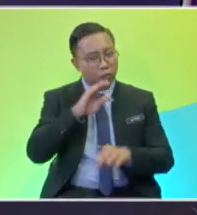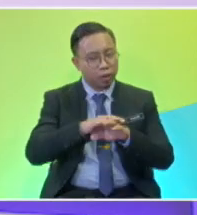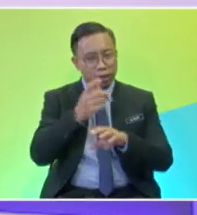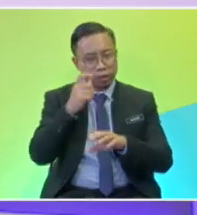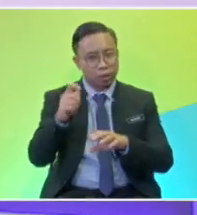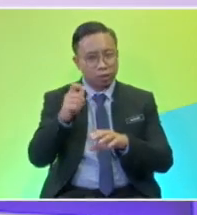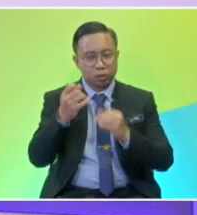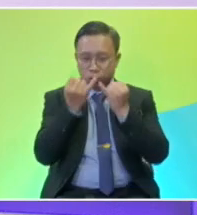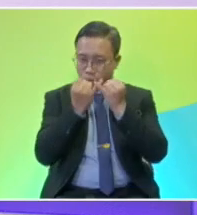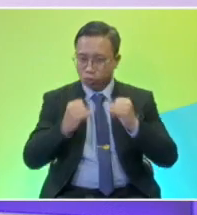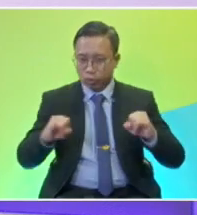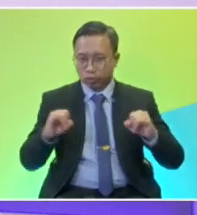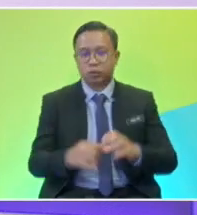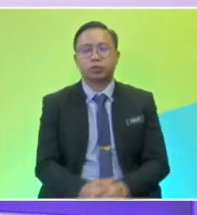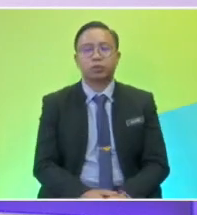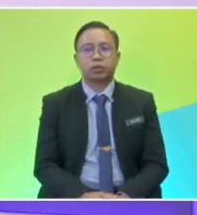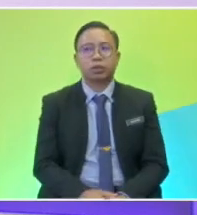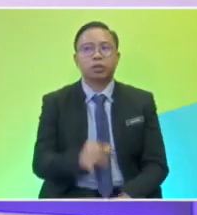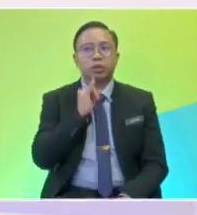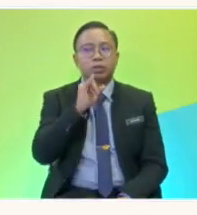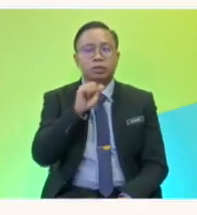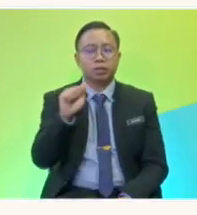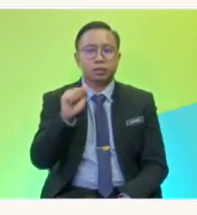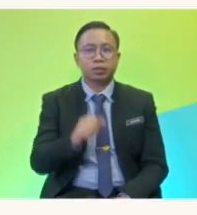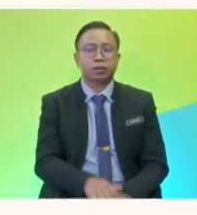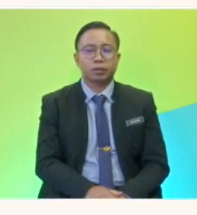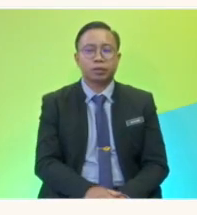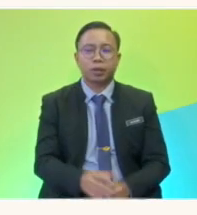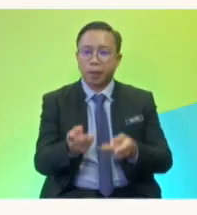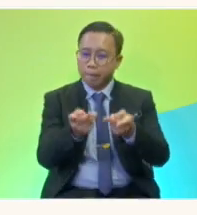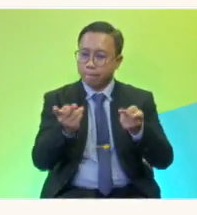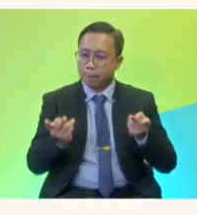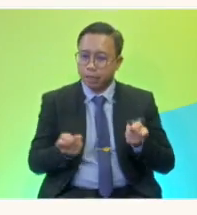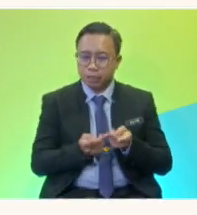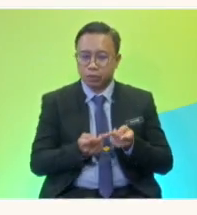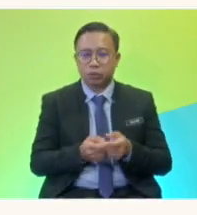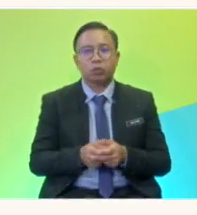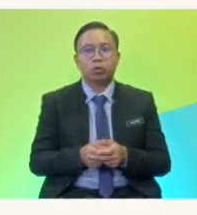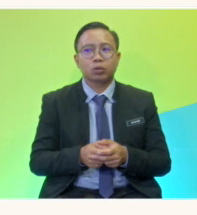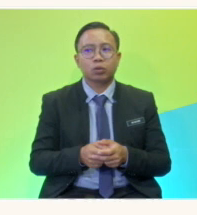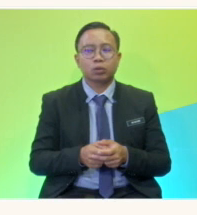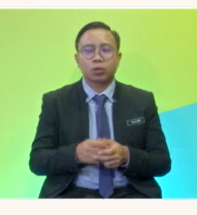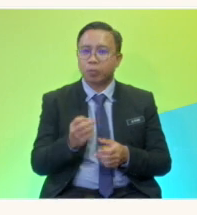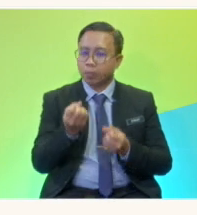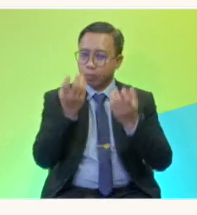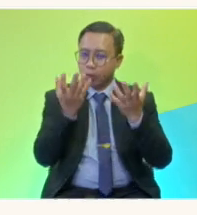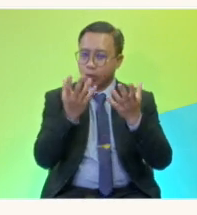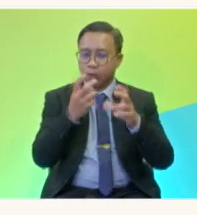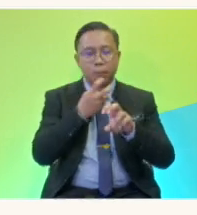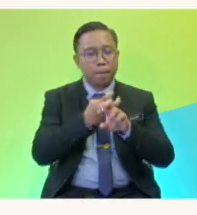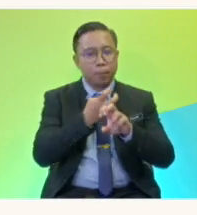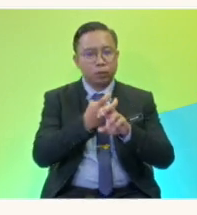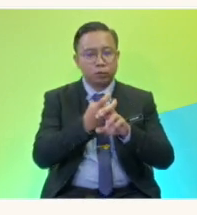joints, the joint is a place where two or more bones